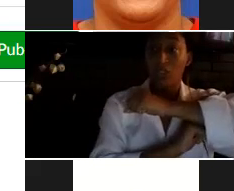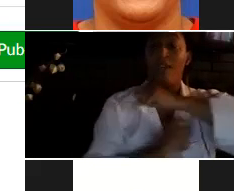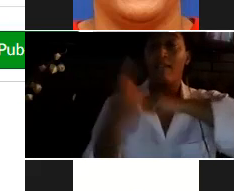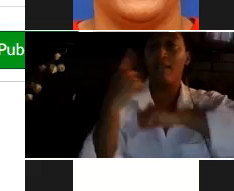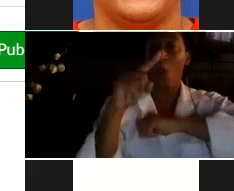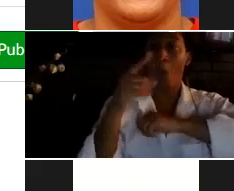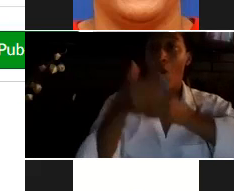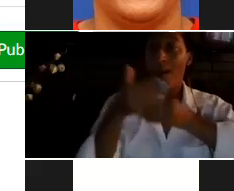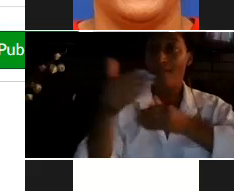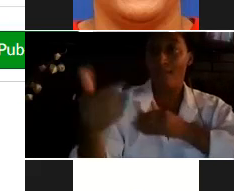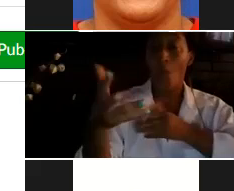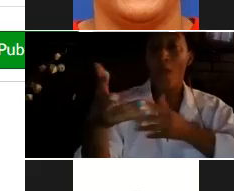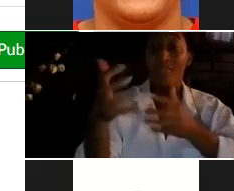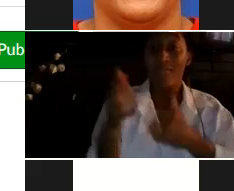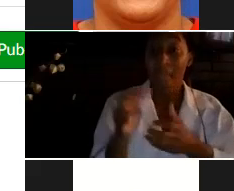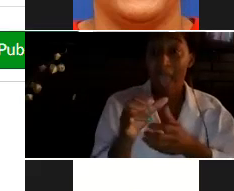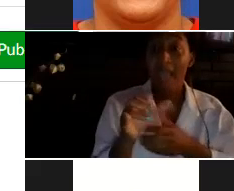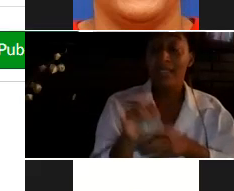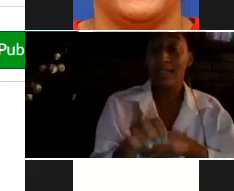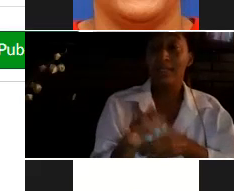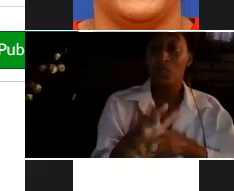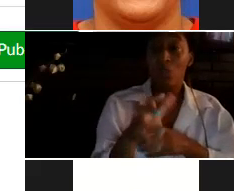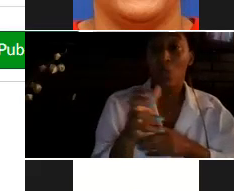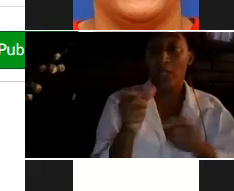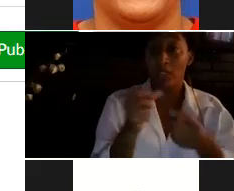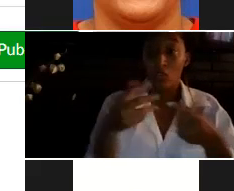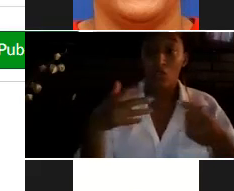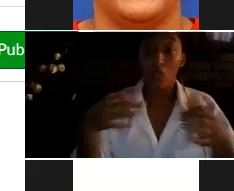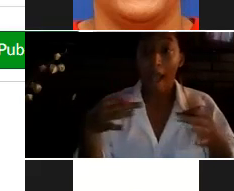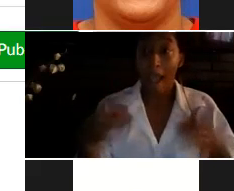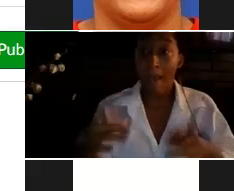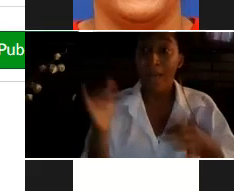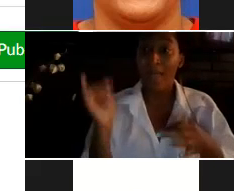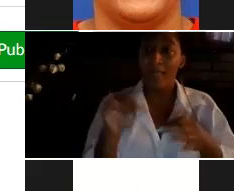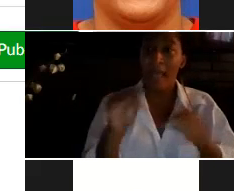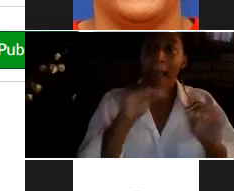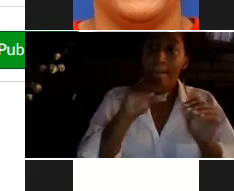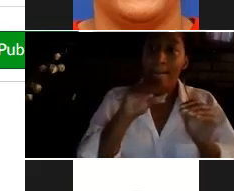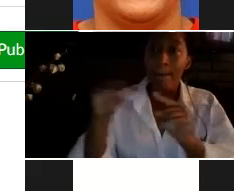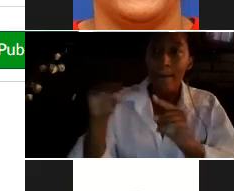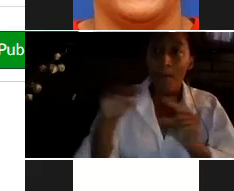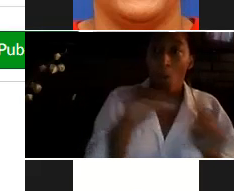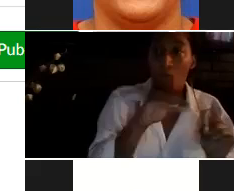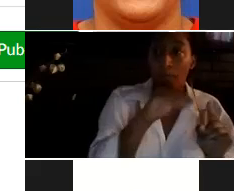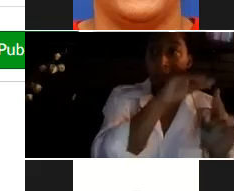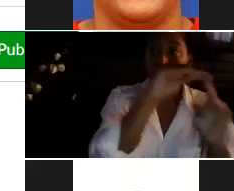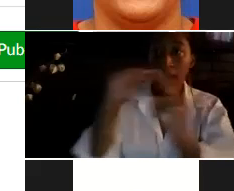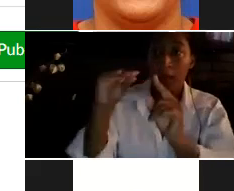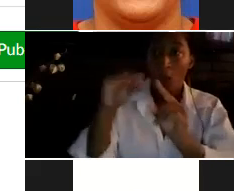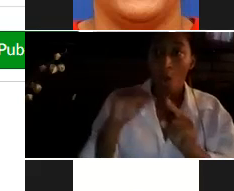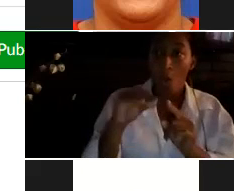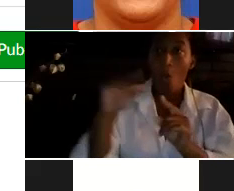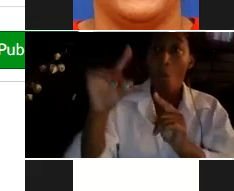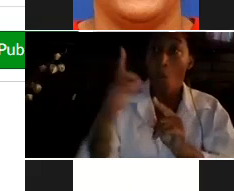to describe an object that's moving in one dimension are the same types of properties that we want to utilize to